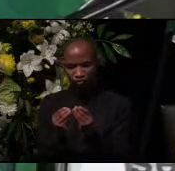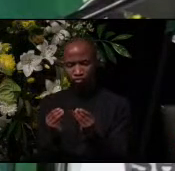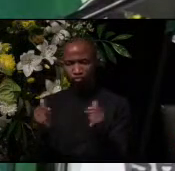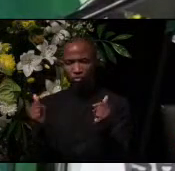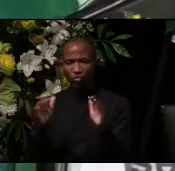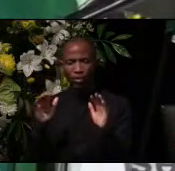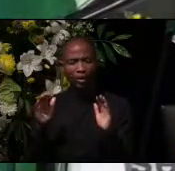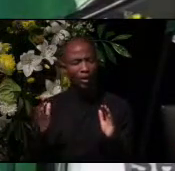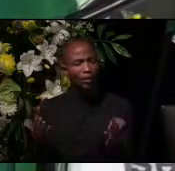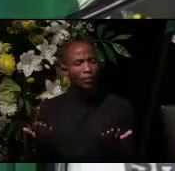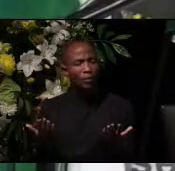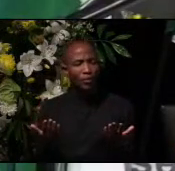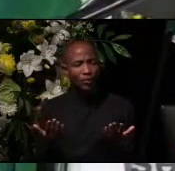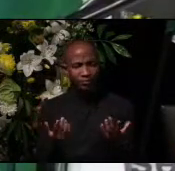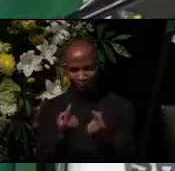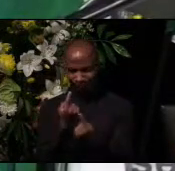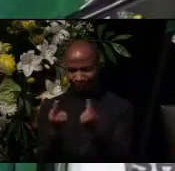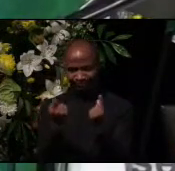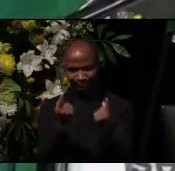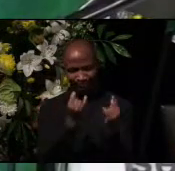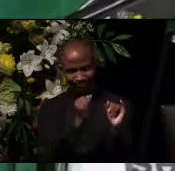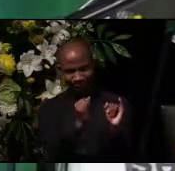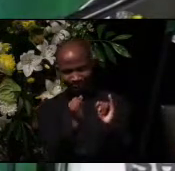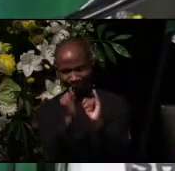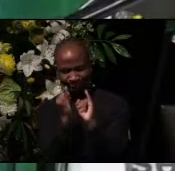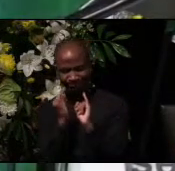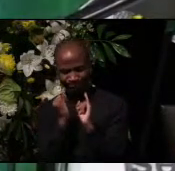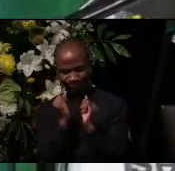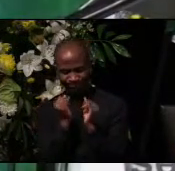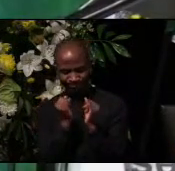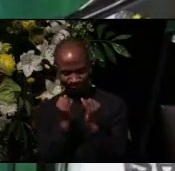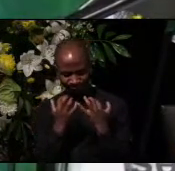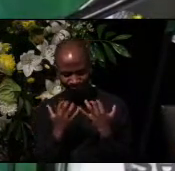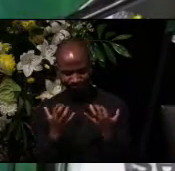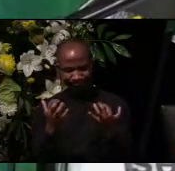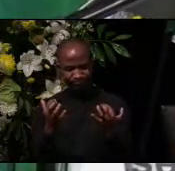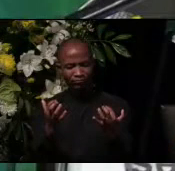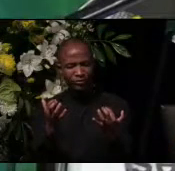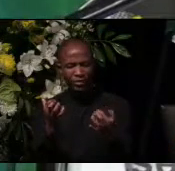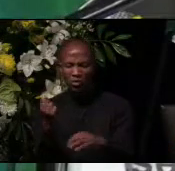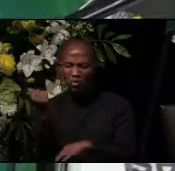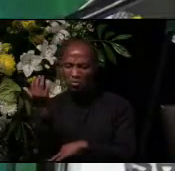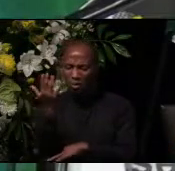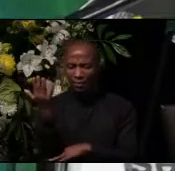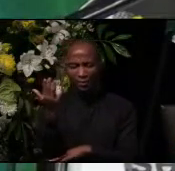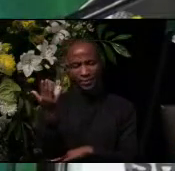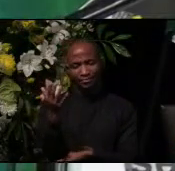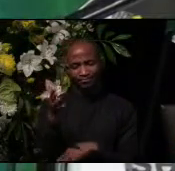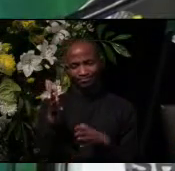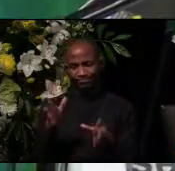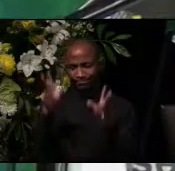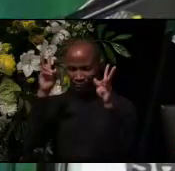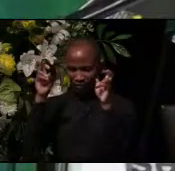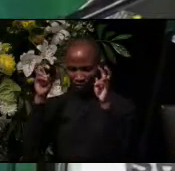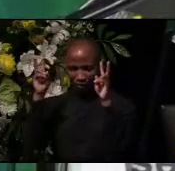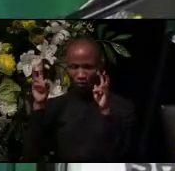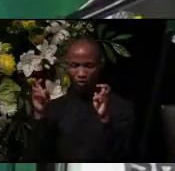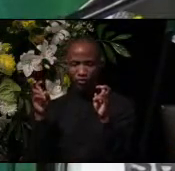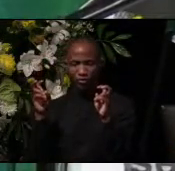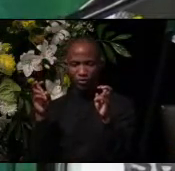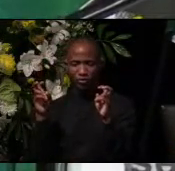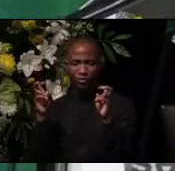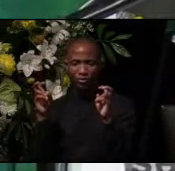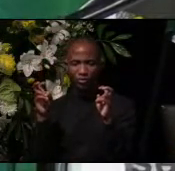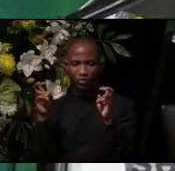so we will invite them to come here and speak about this the final reason